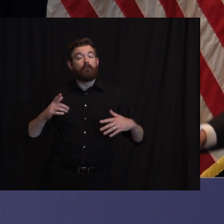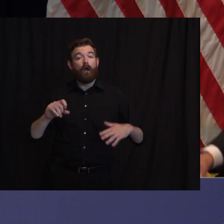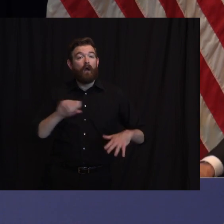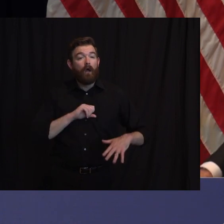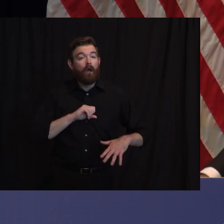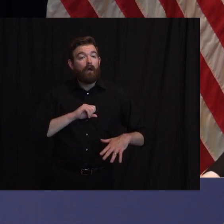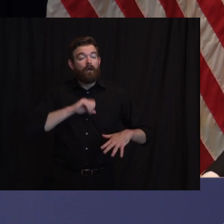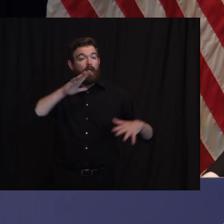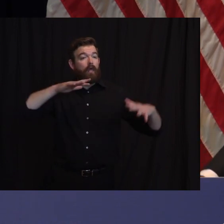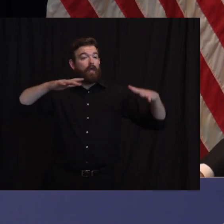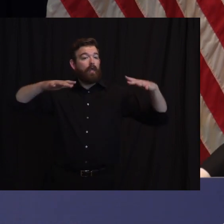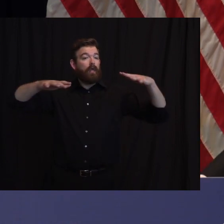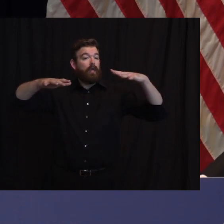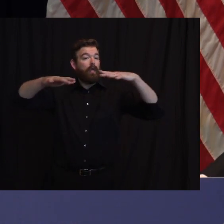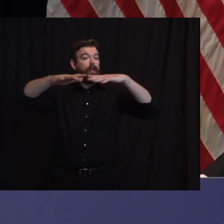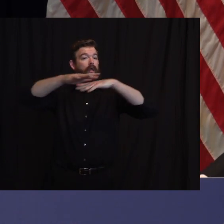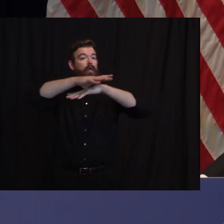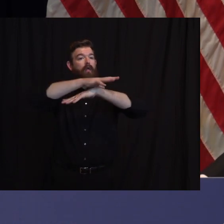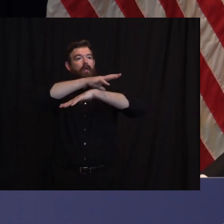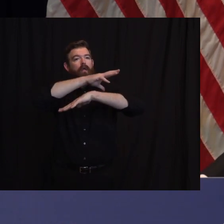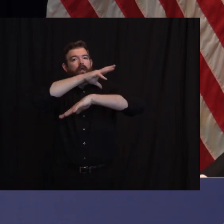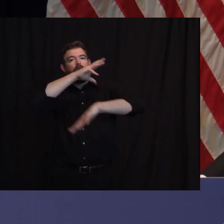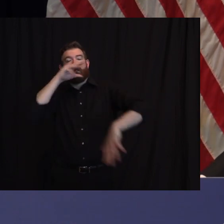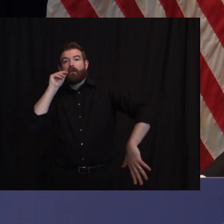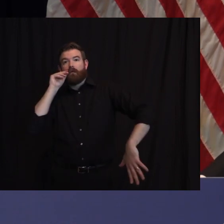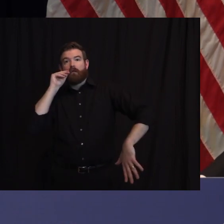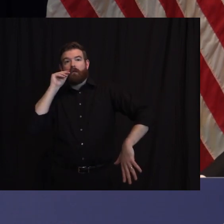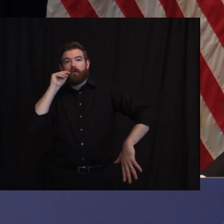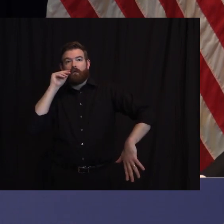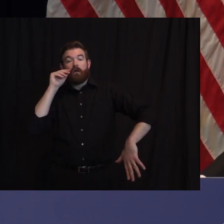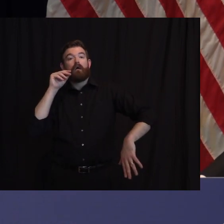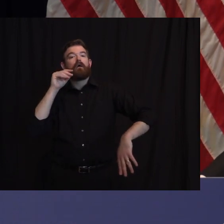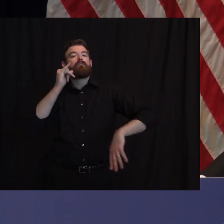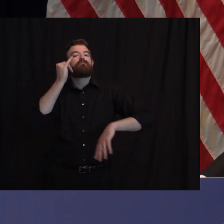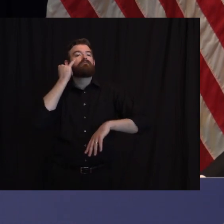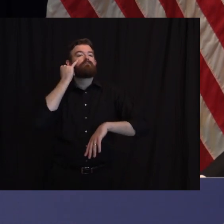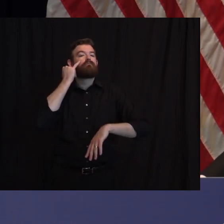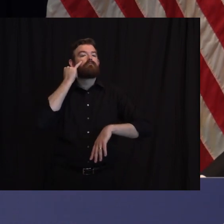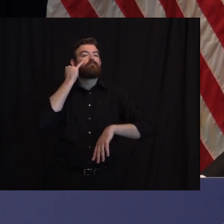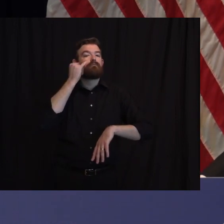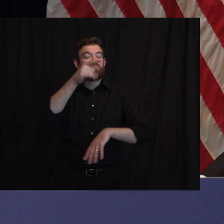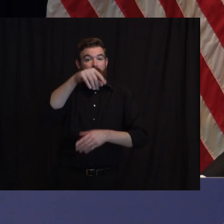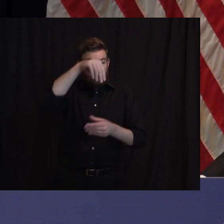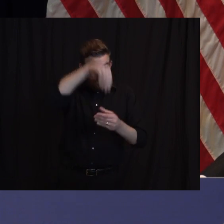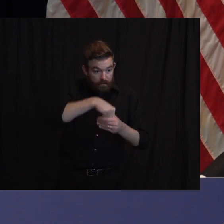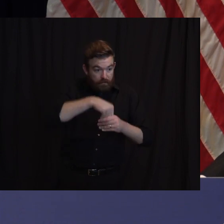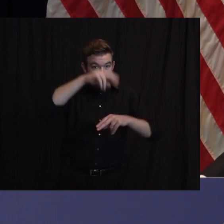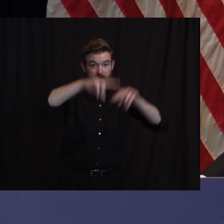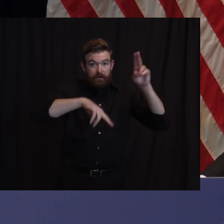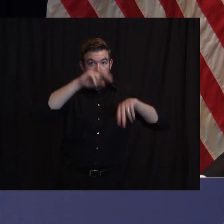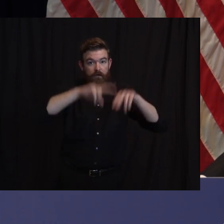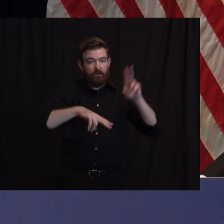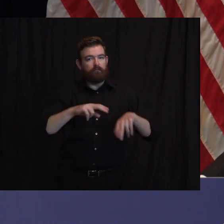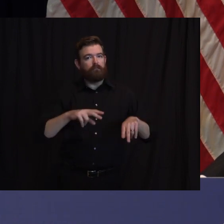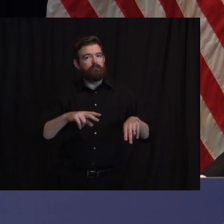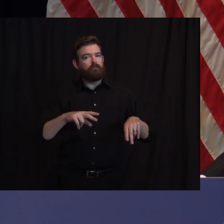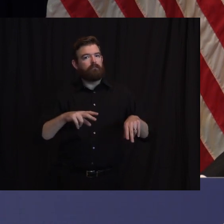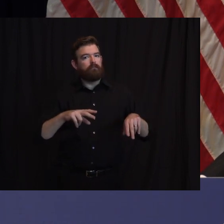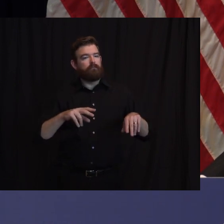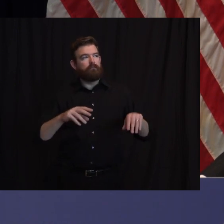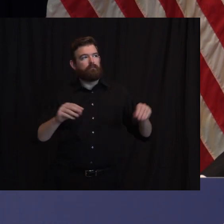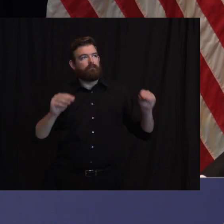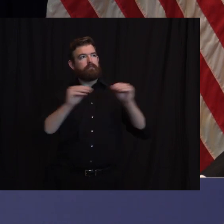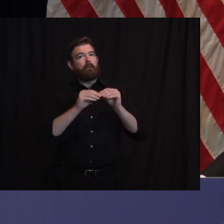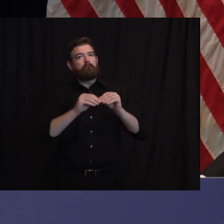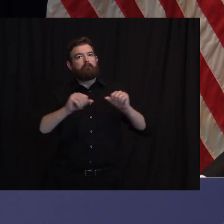than they are out of doors, which is another reason, by the way, folks, that we're trying to be very, very careful. Not that